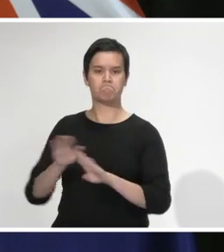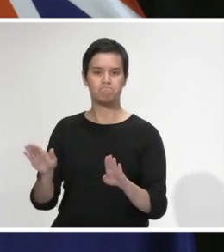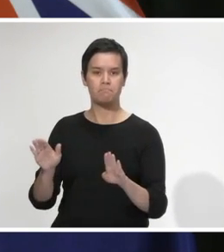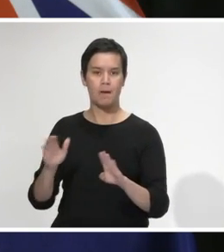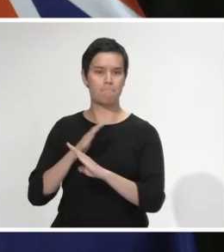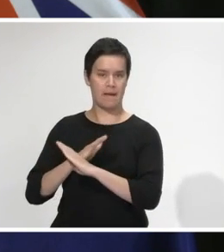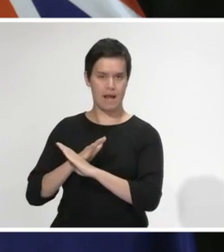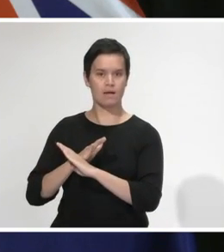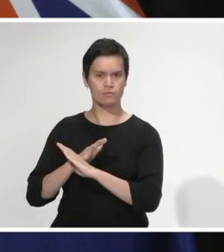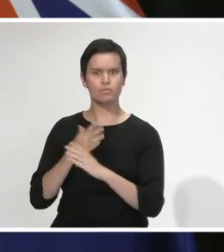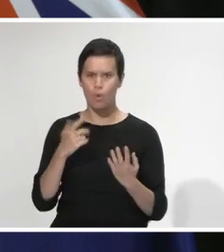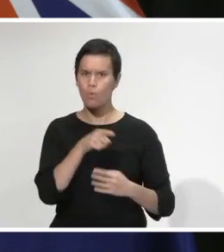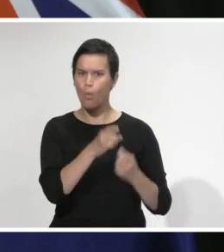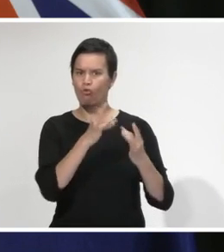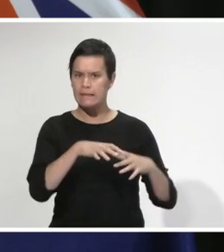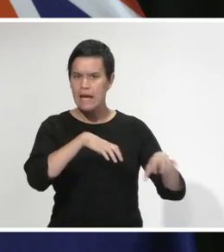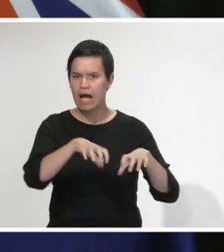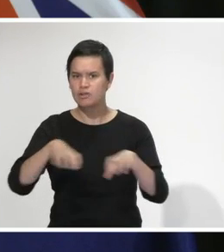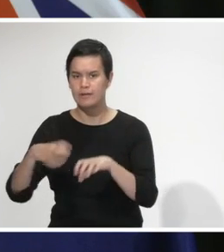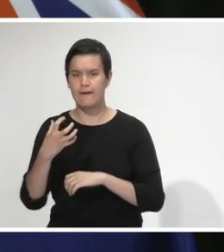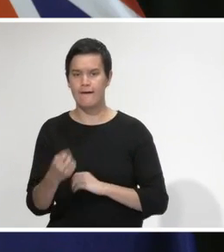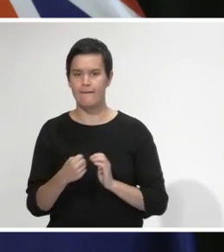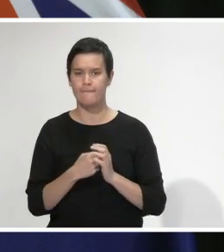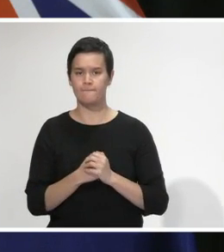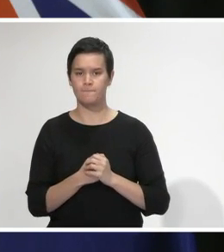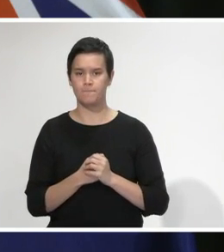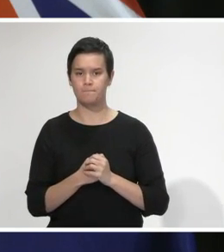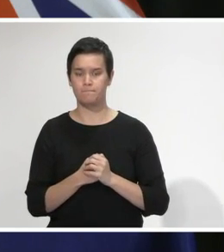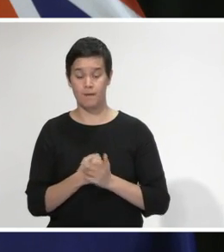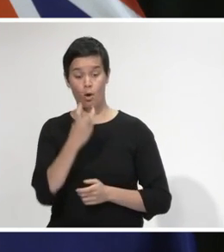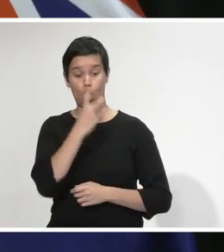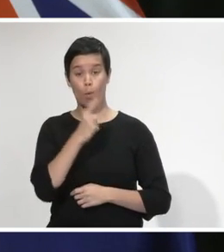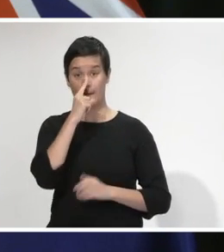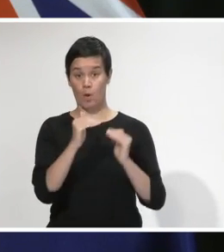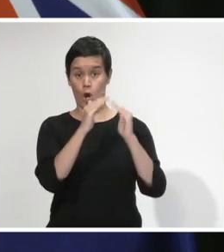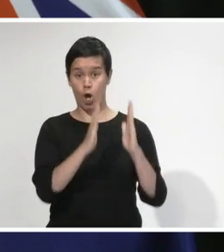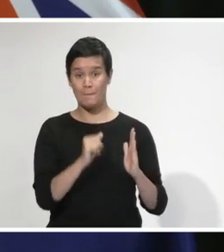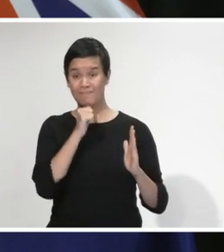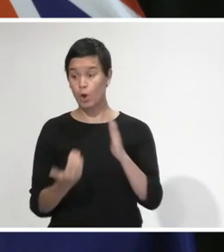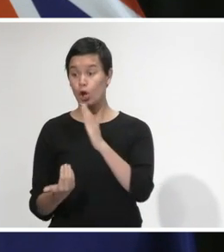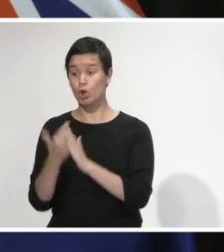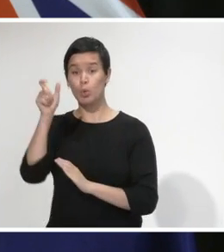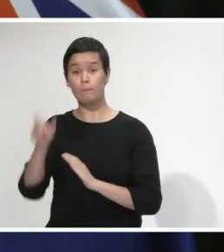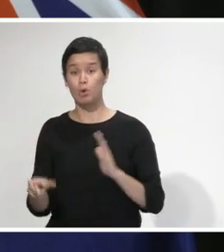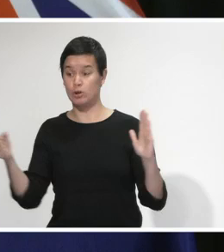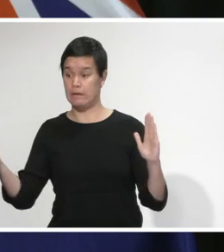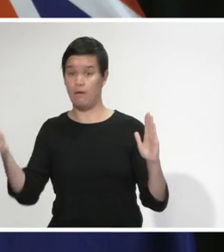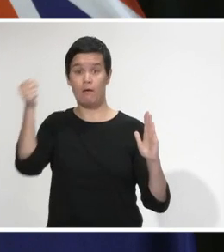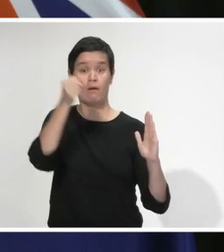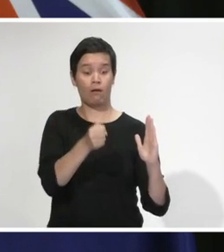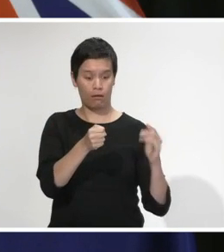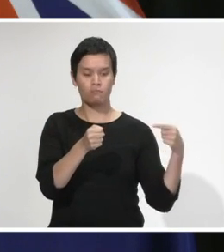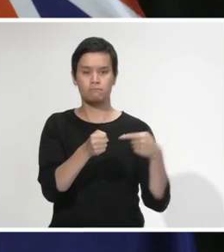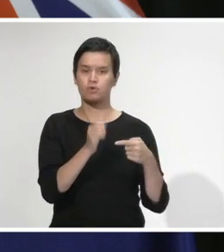them on, just so people understand. Every new arrival into a aged residential care facility goes into isolation for